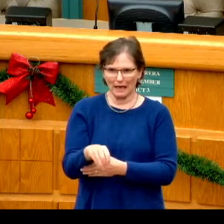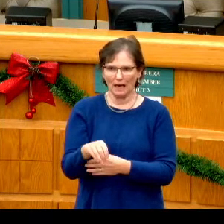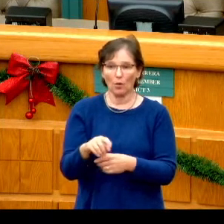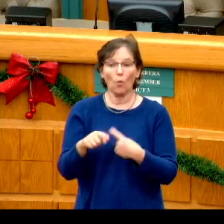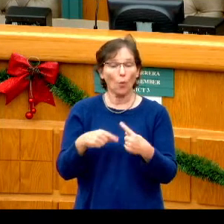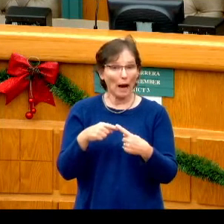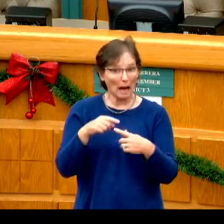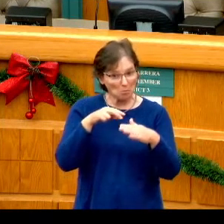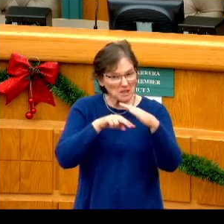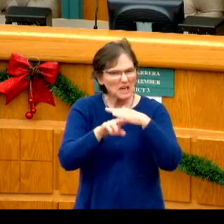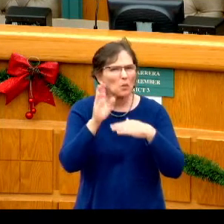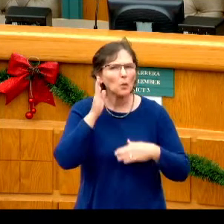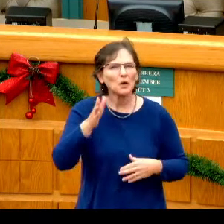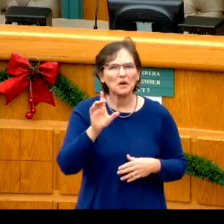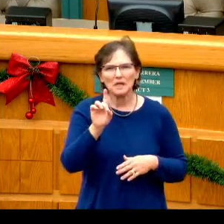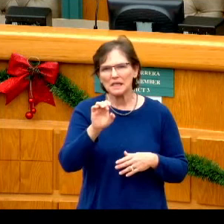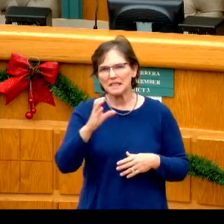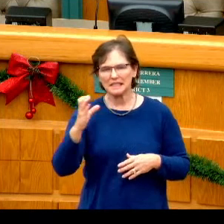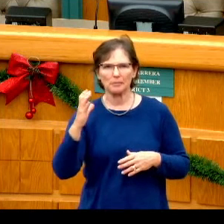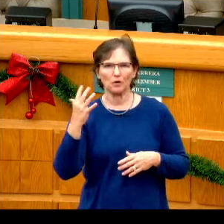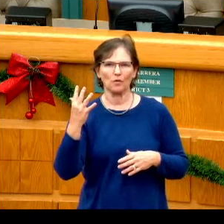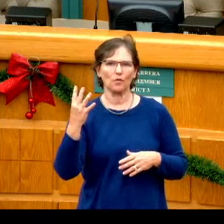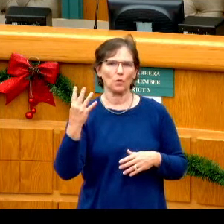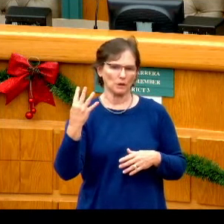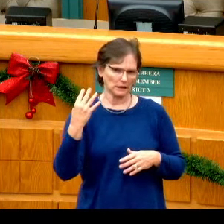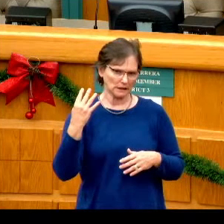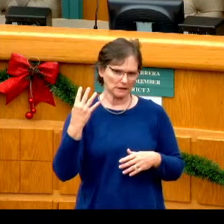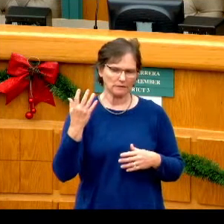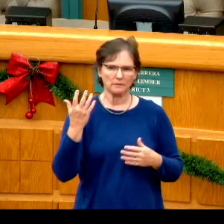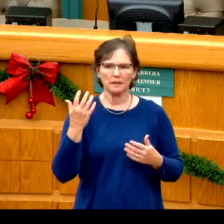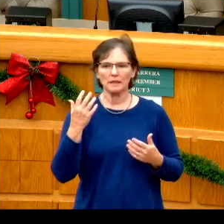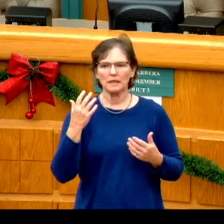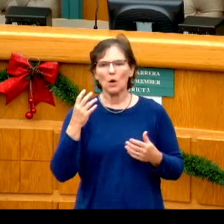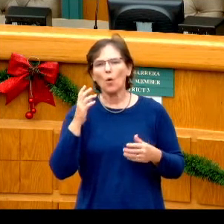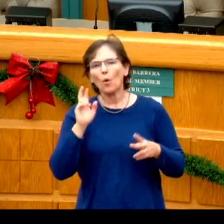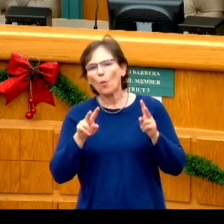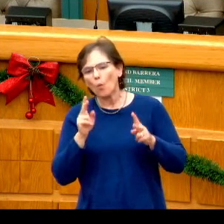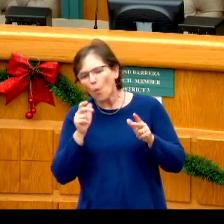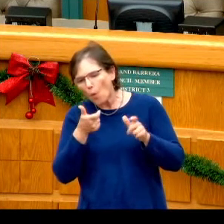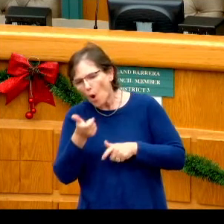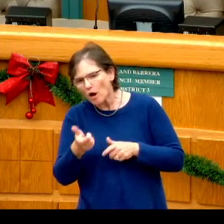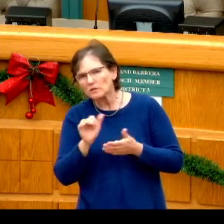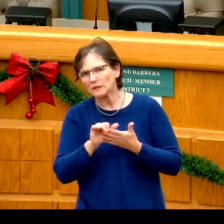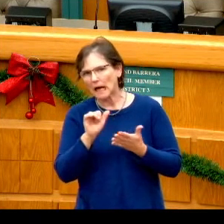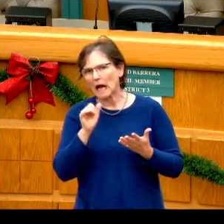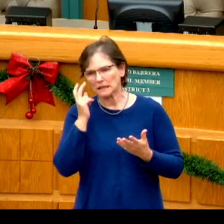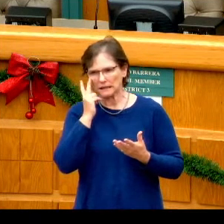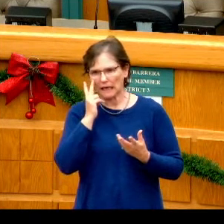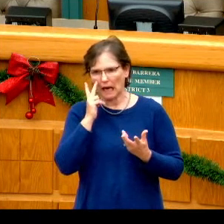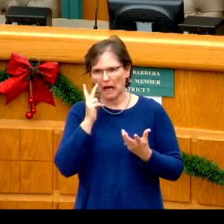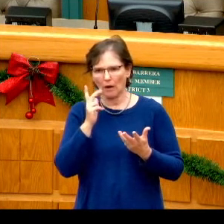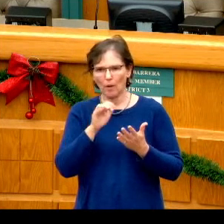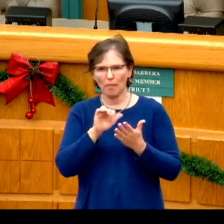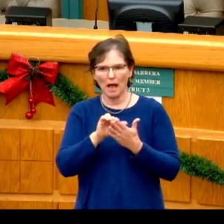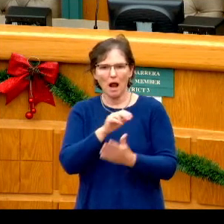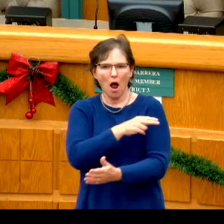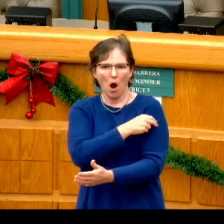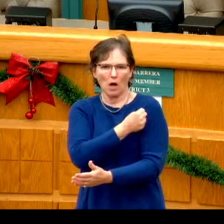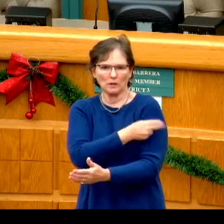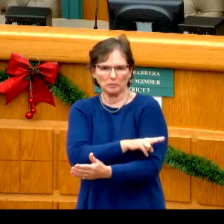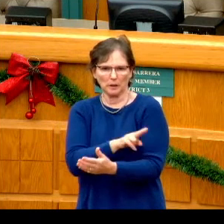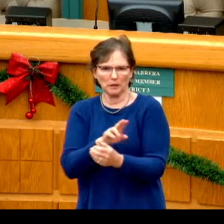transition from 75% to 50% capacity. So we're going to keep an eye on that. And we're really concerned about